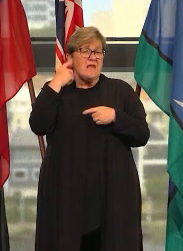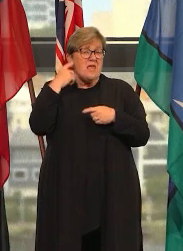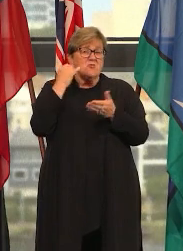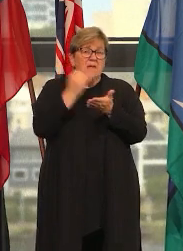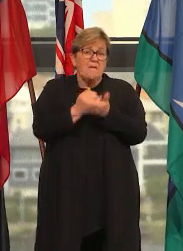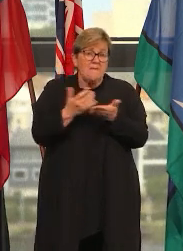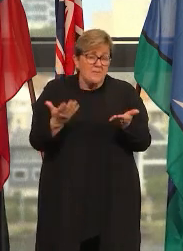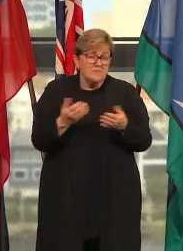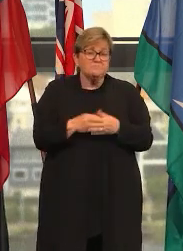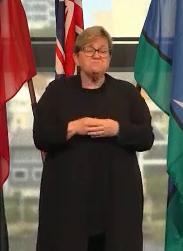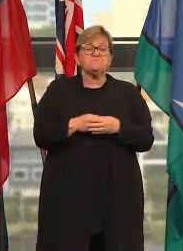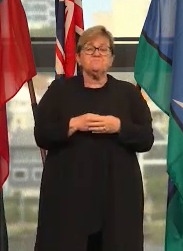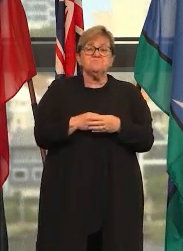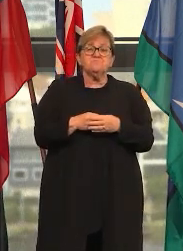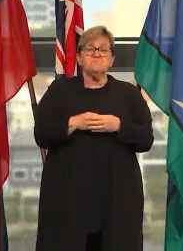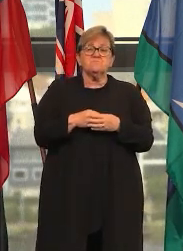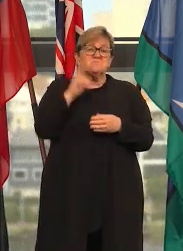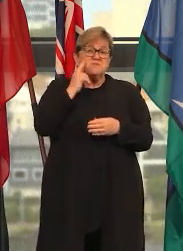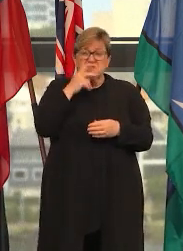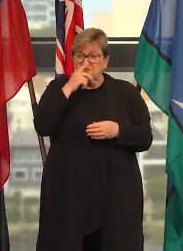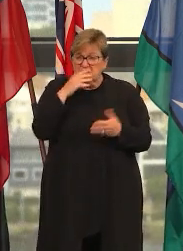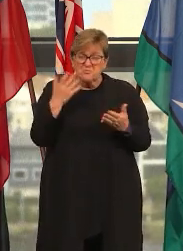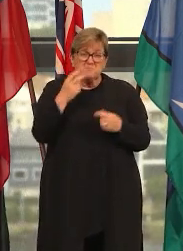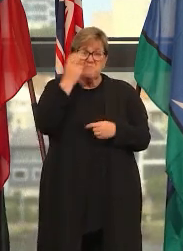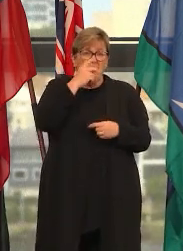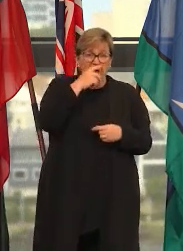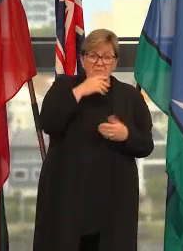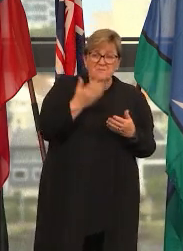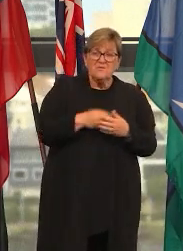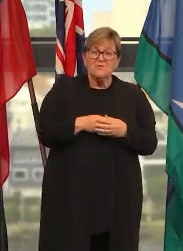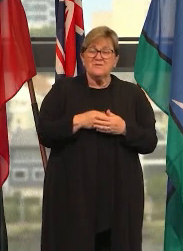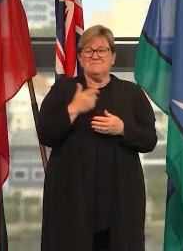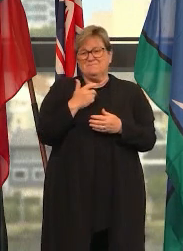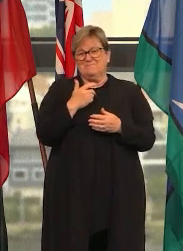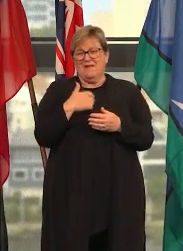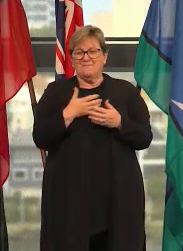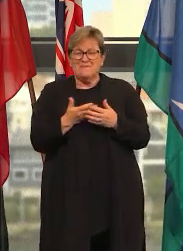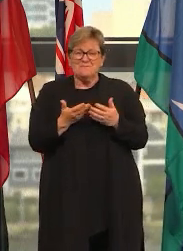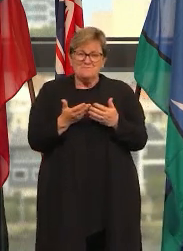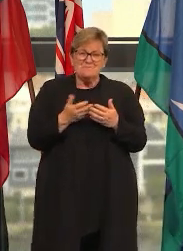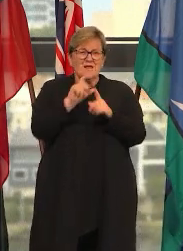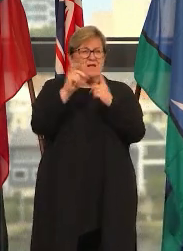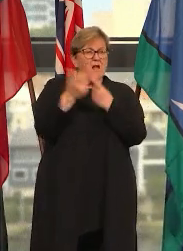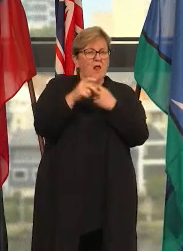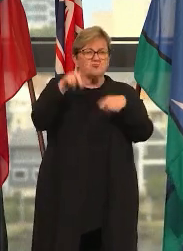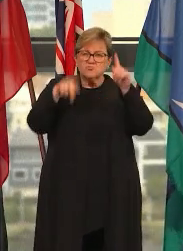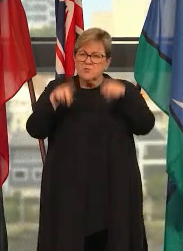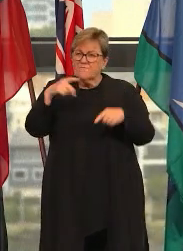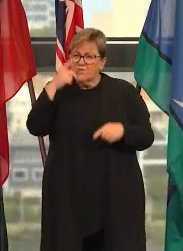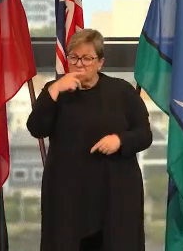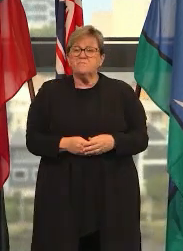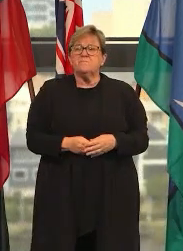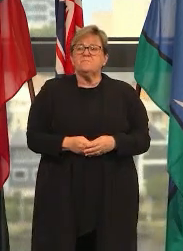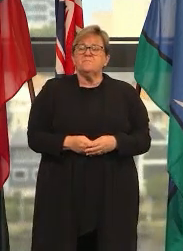their needs are different, and only when we have the right supports to meet individual needs,